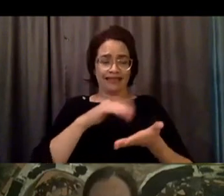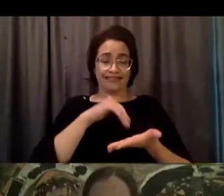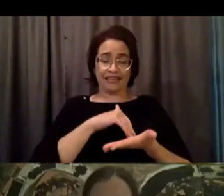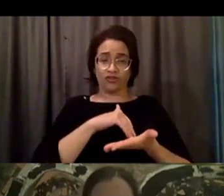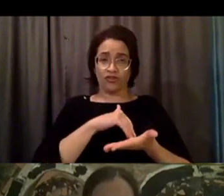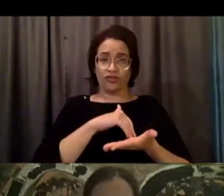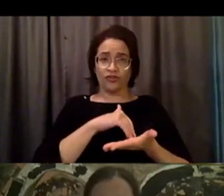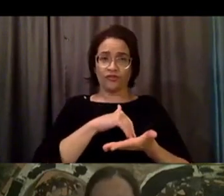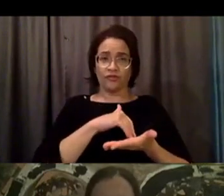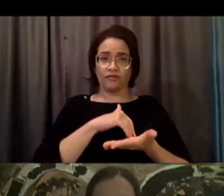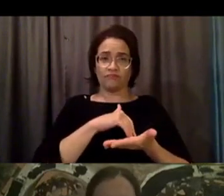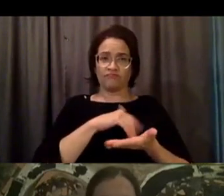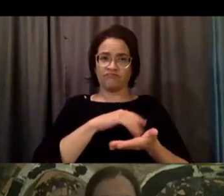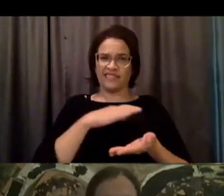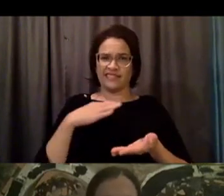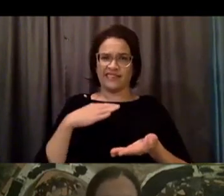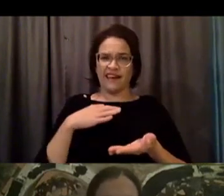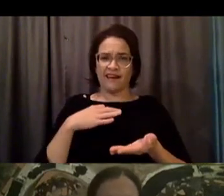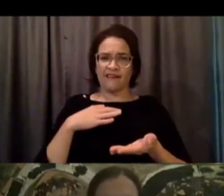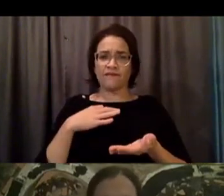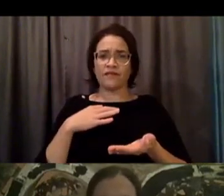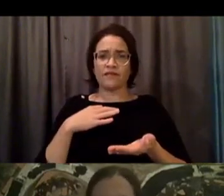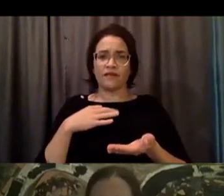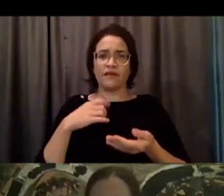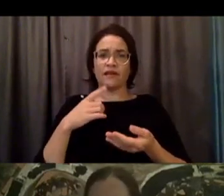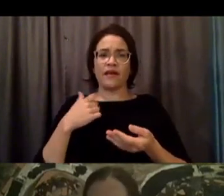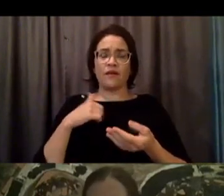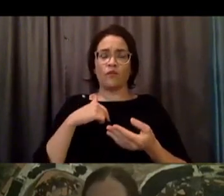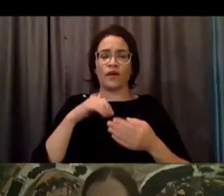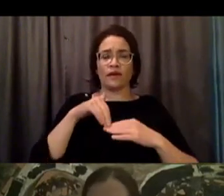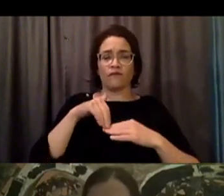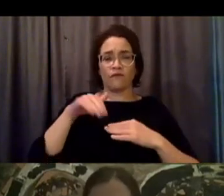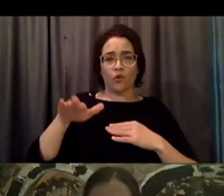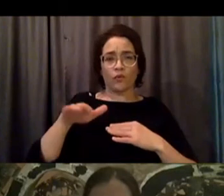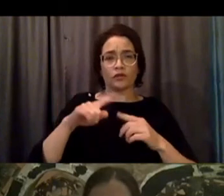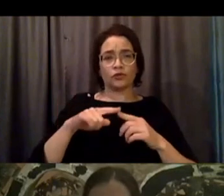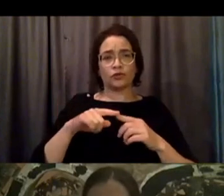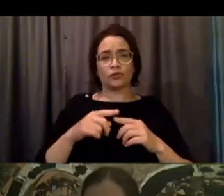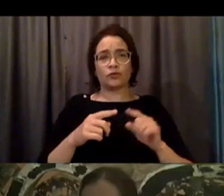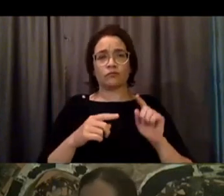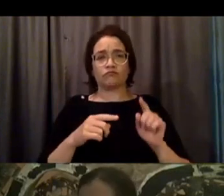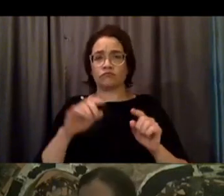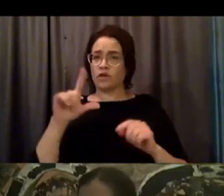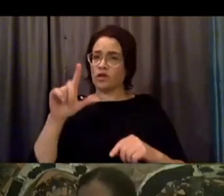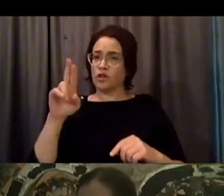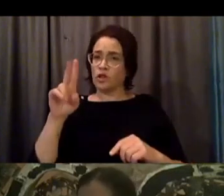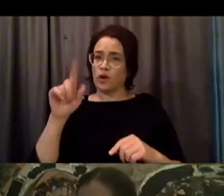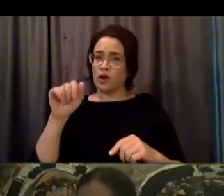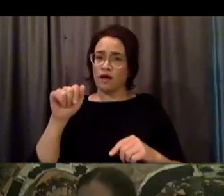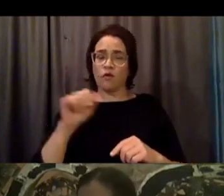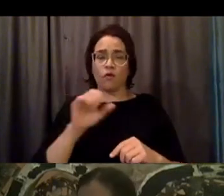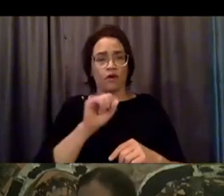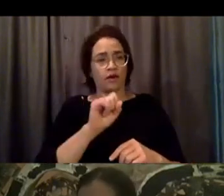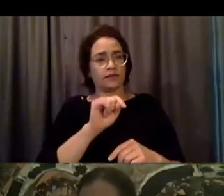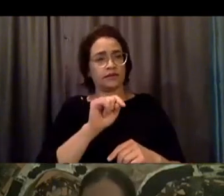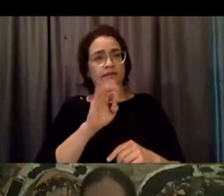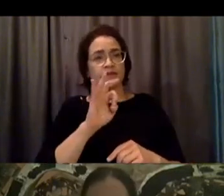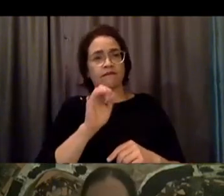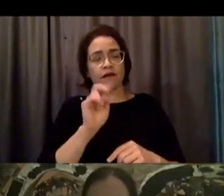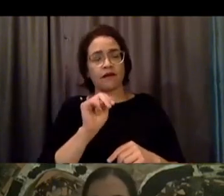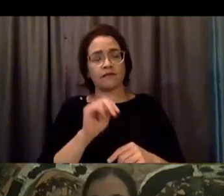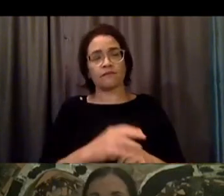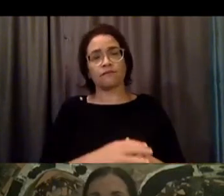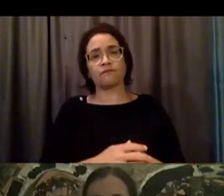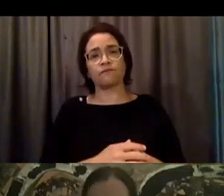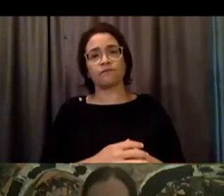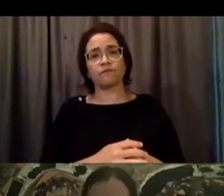and we could direct your questions or connect you with Luda and Stefan that way. Um, and I will just say